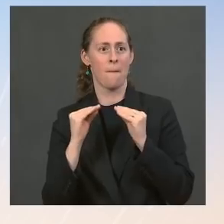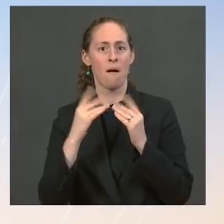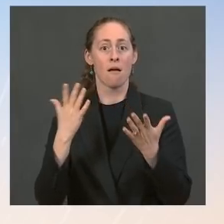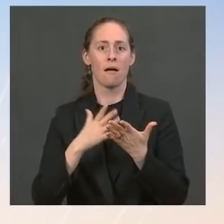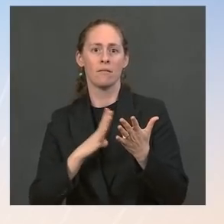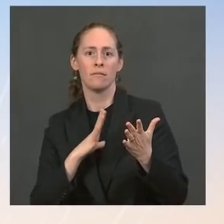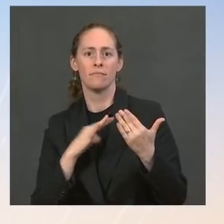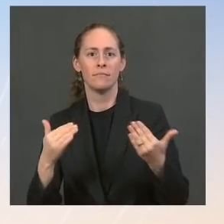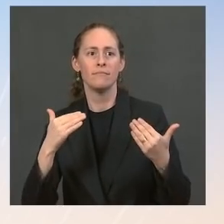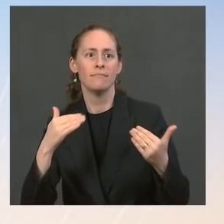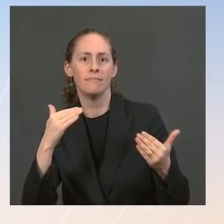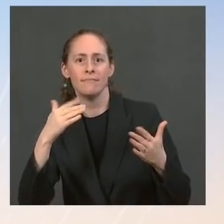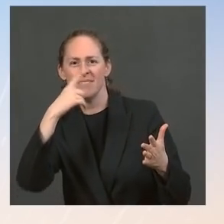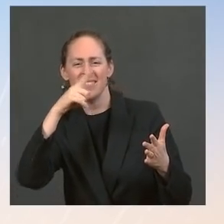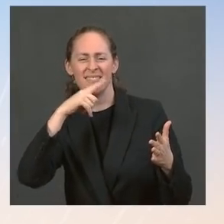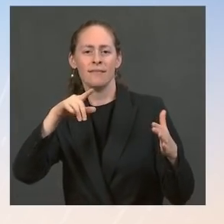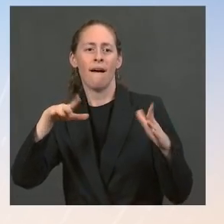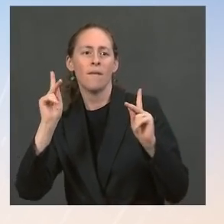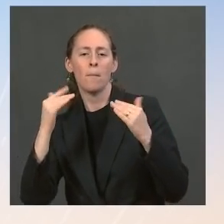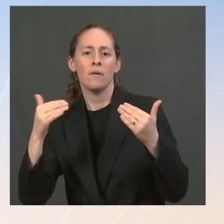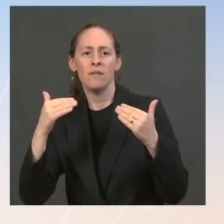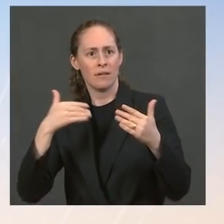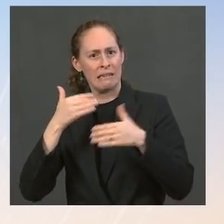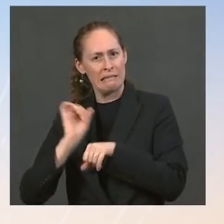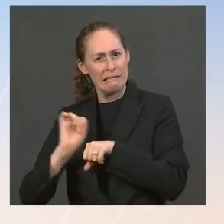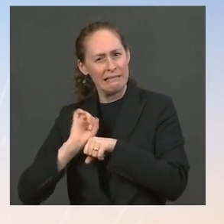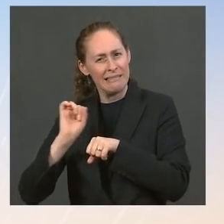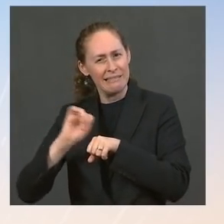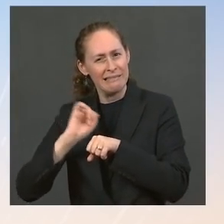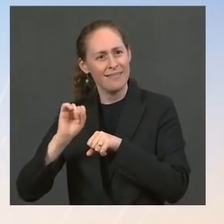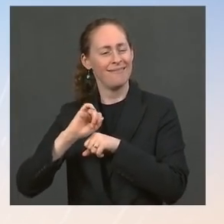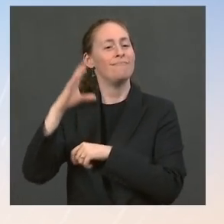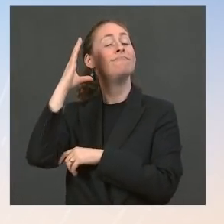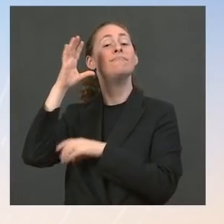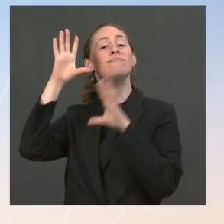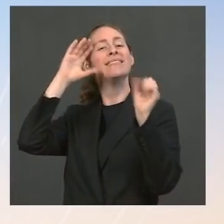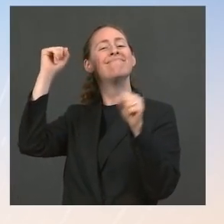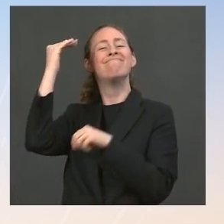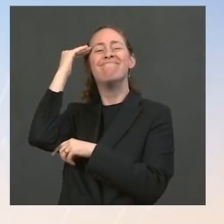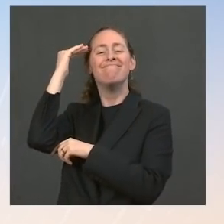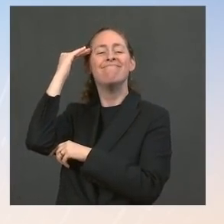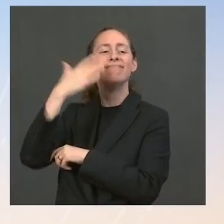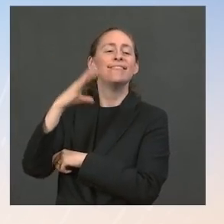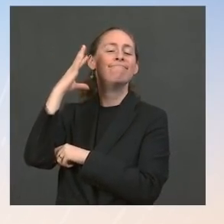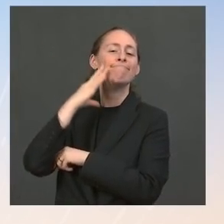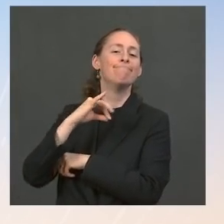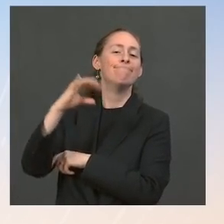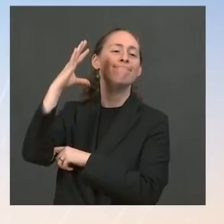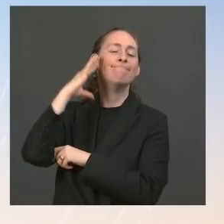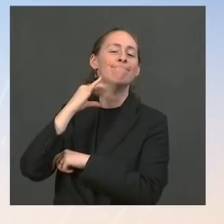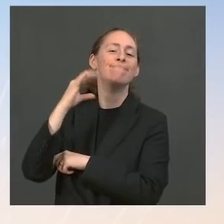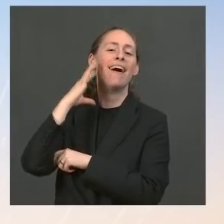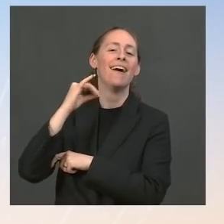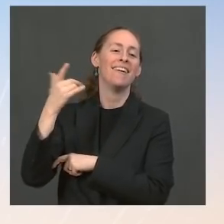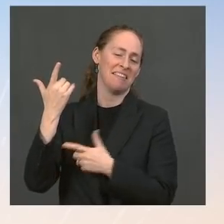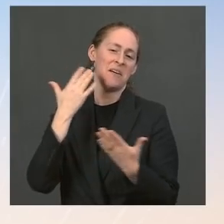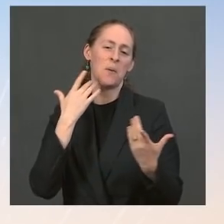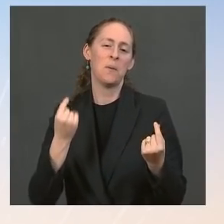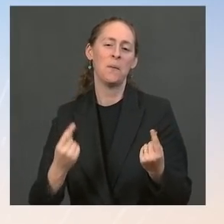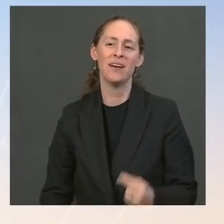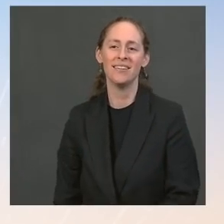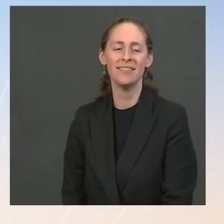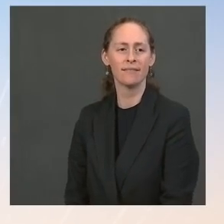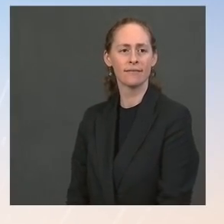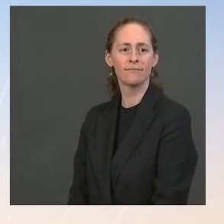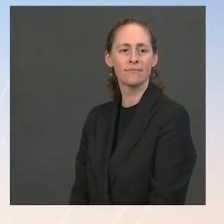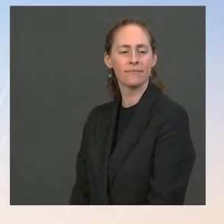too. We're hard at work, and he's been through this before, so he's not too thrown off his game on it. And then just one quick last one. Do you guys see a possibility of some